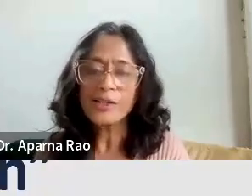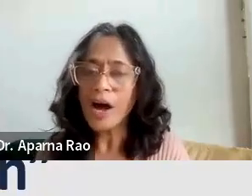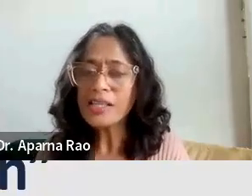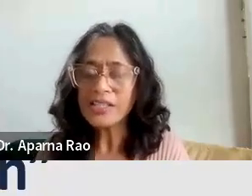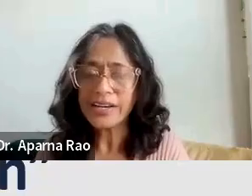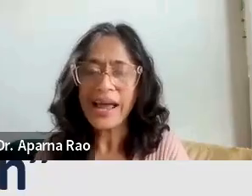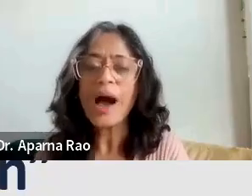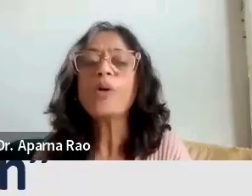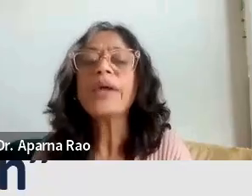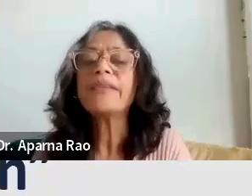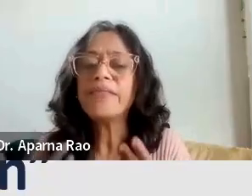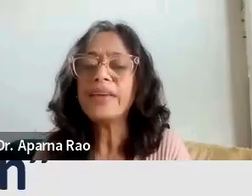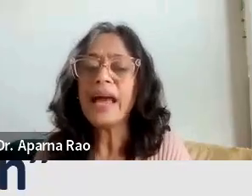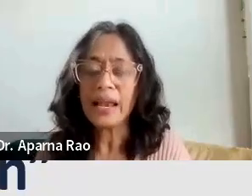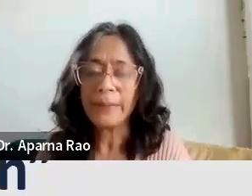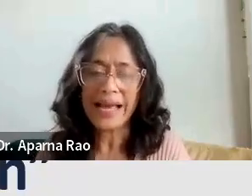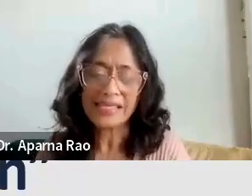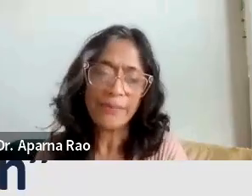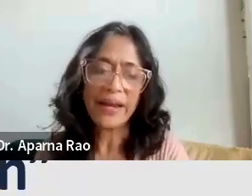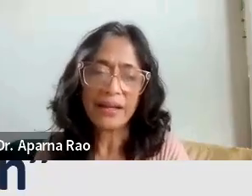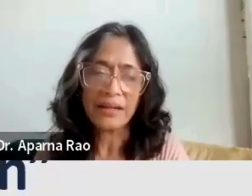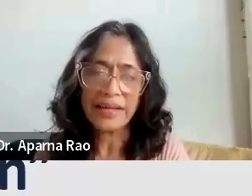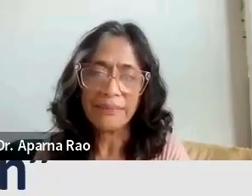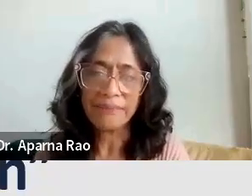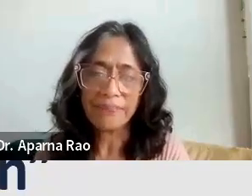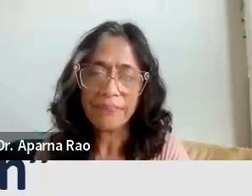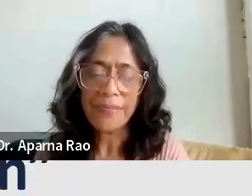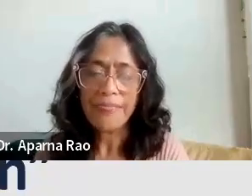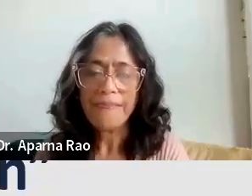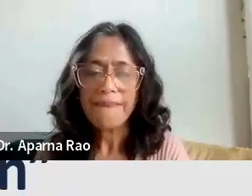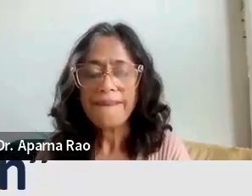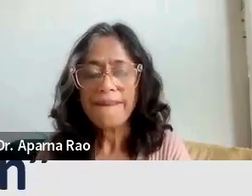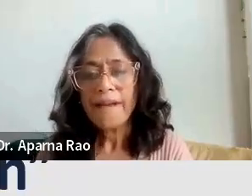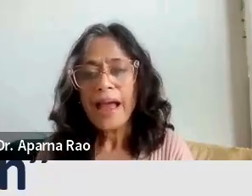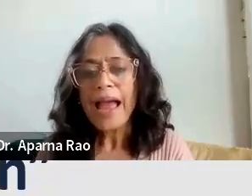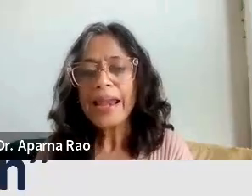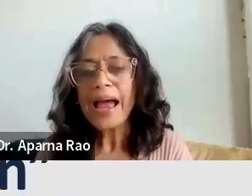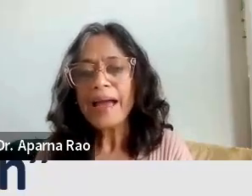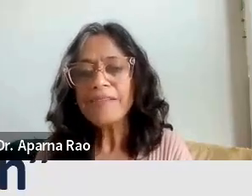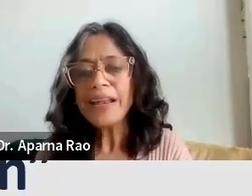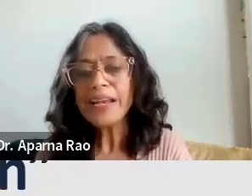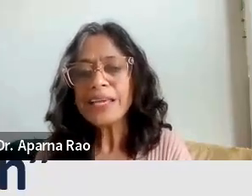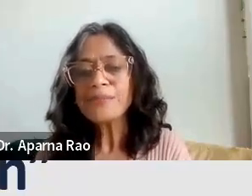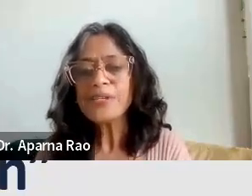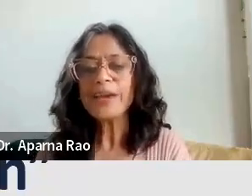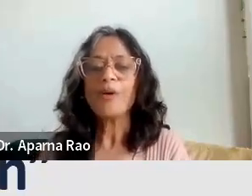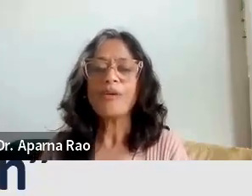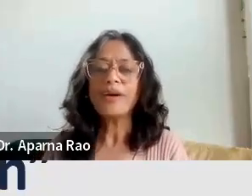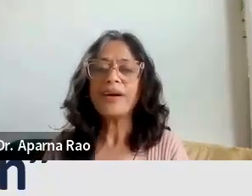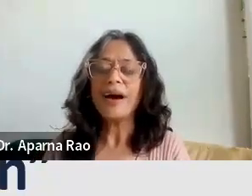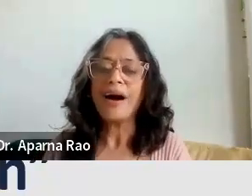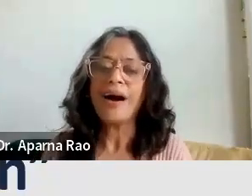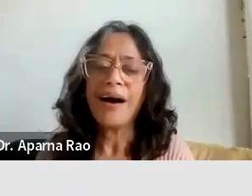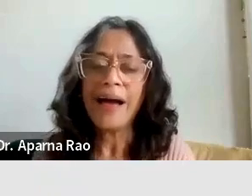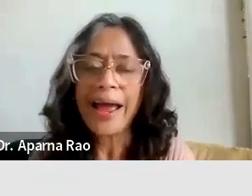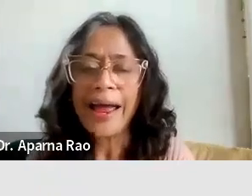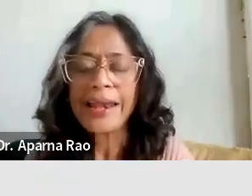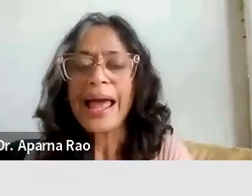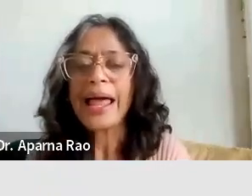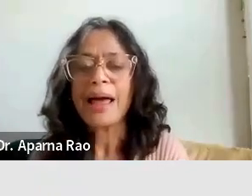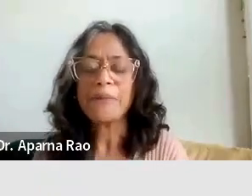guys exhausted? How can we help as a medical team? And I will let Kim take over